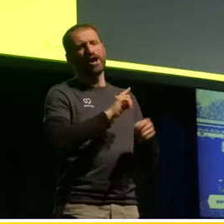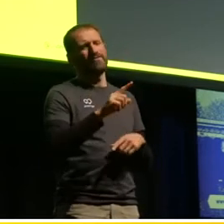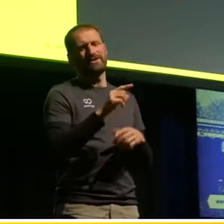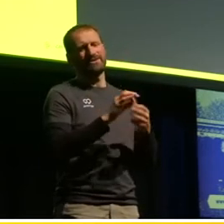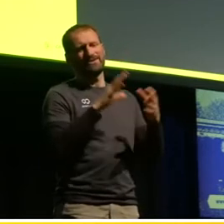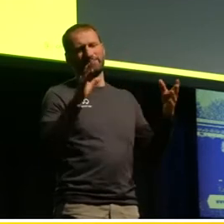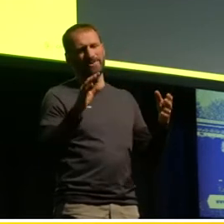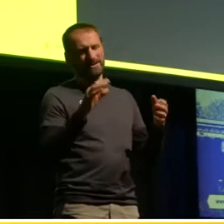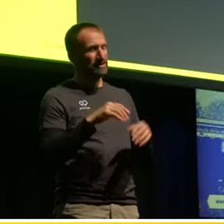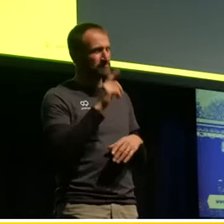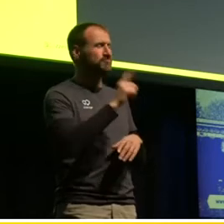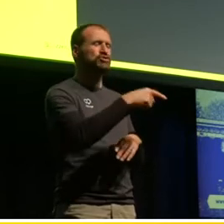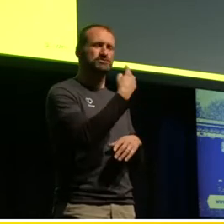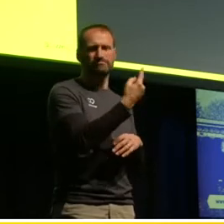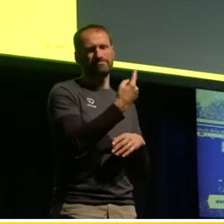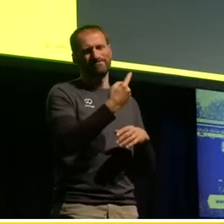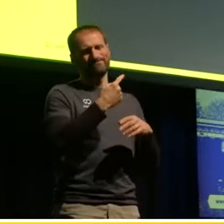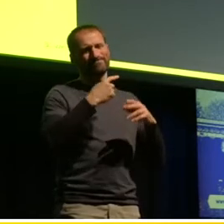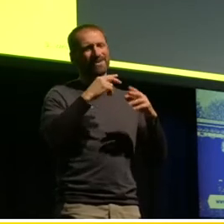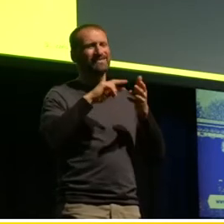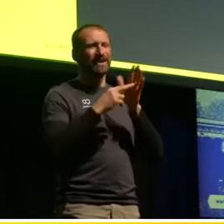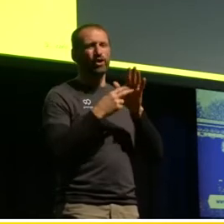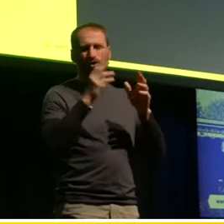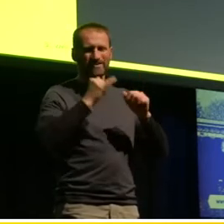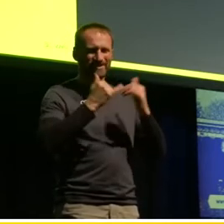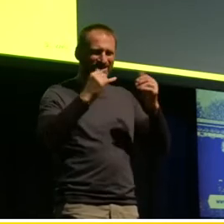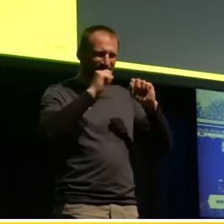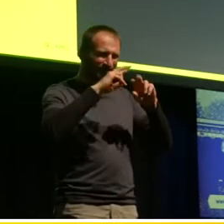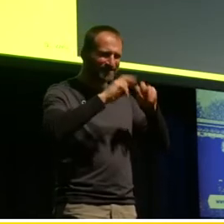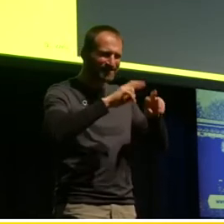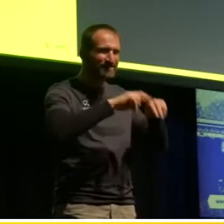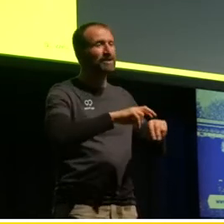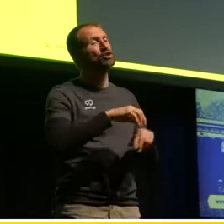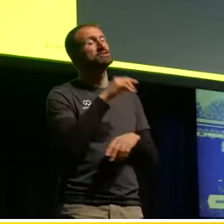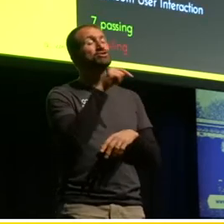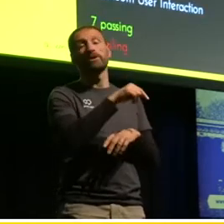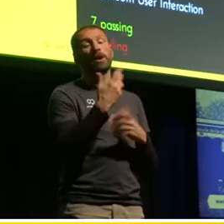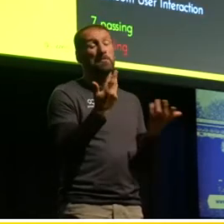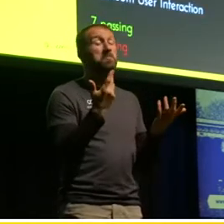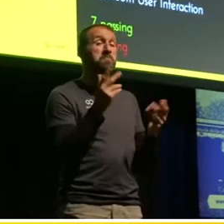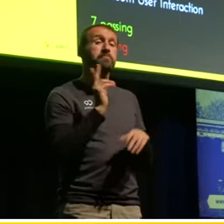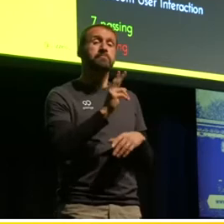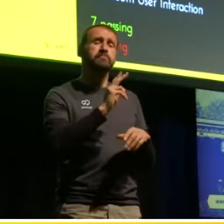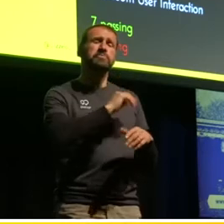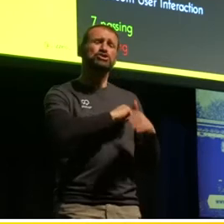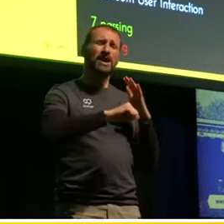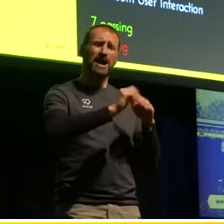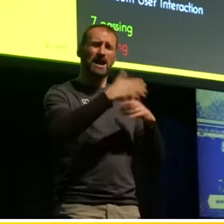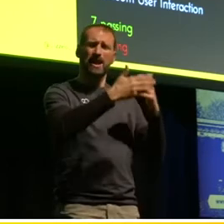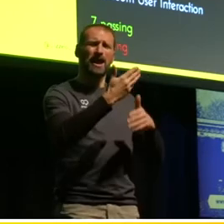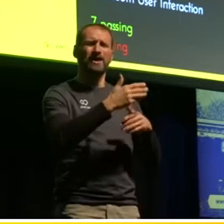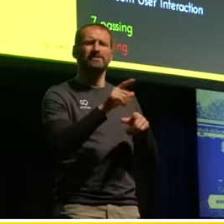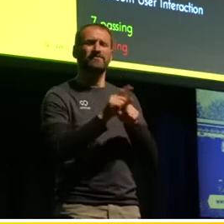technology agnostic. You have to have some technology. It might not be that fast loading as you bundle, but all the others are